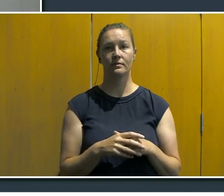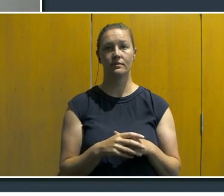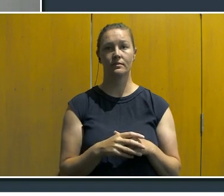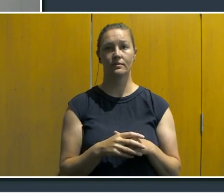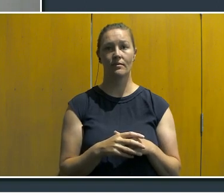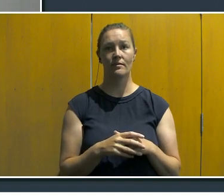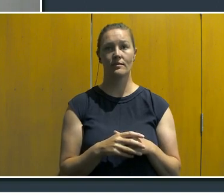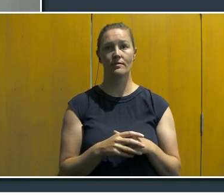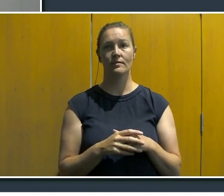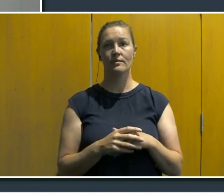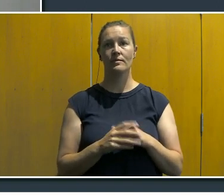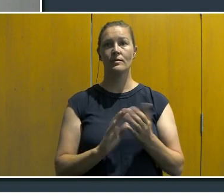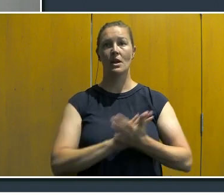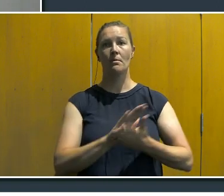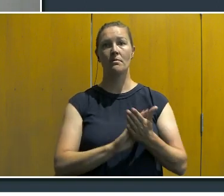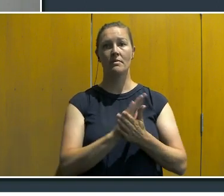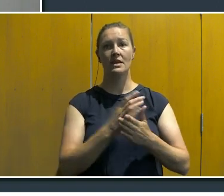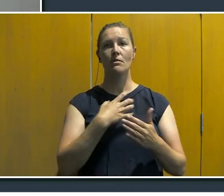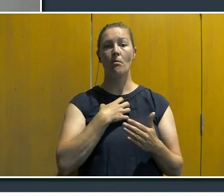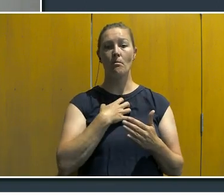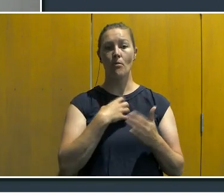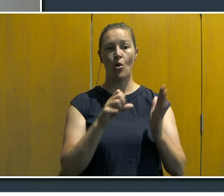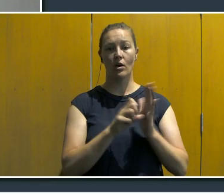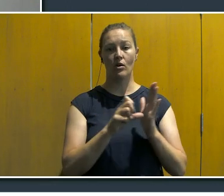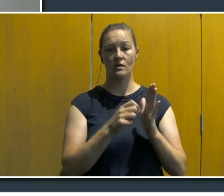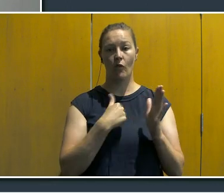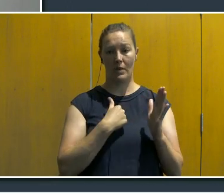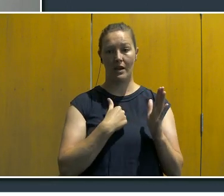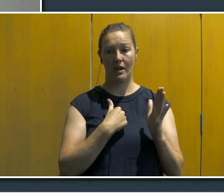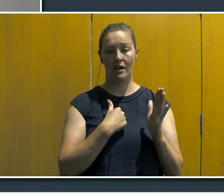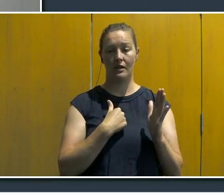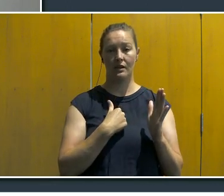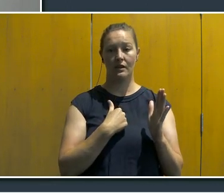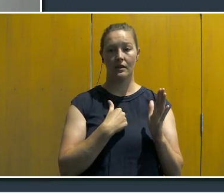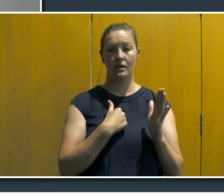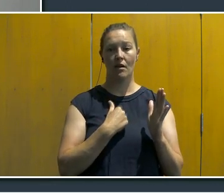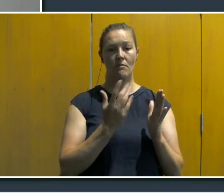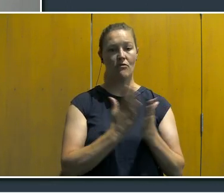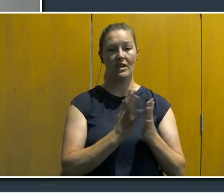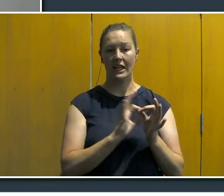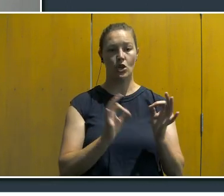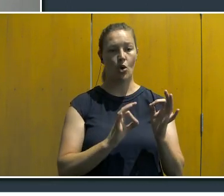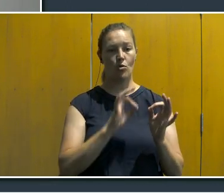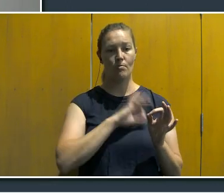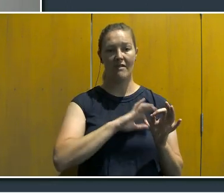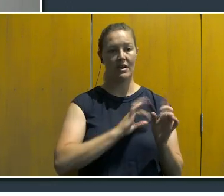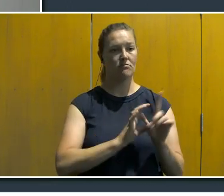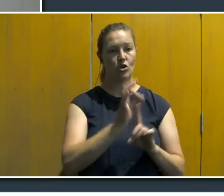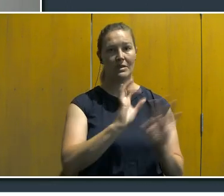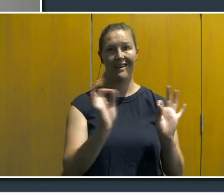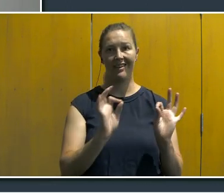in more cost to me with no improvement in benefits in any